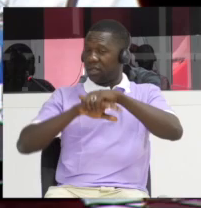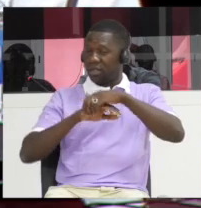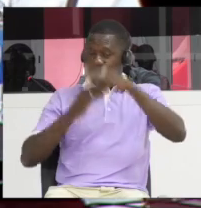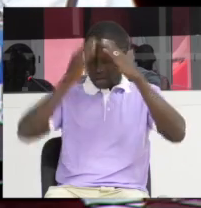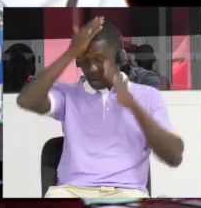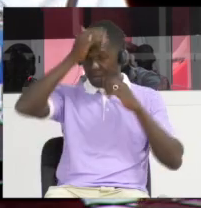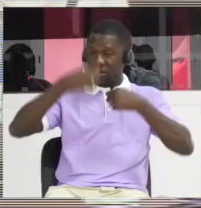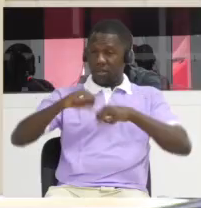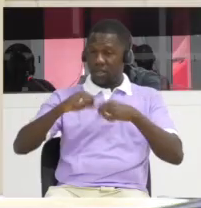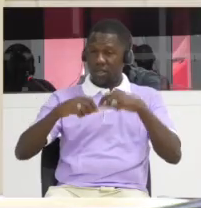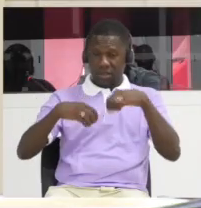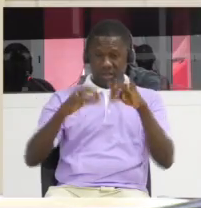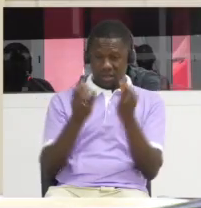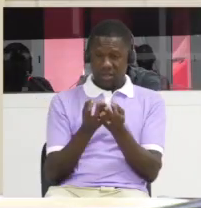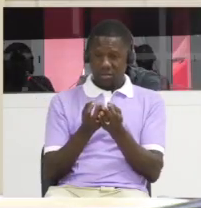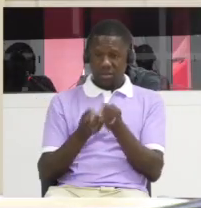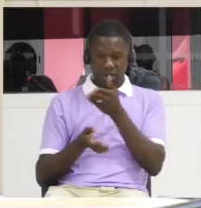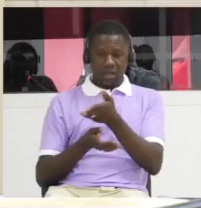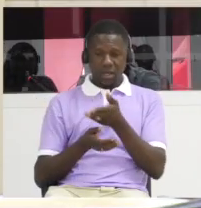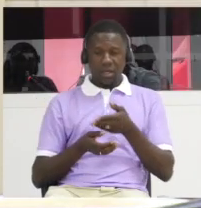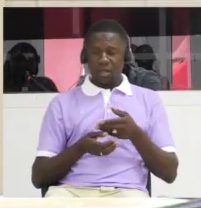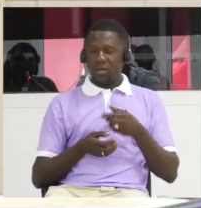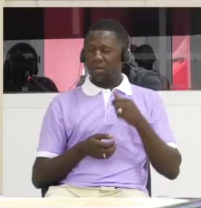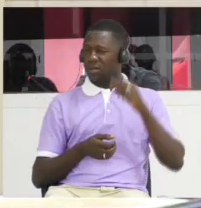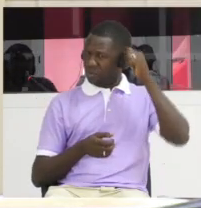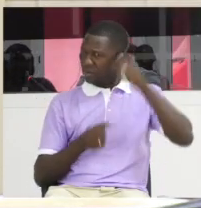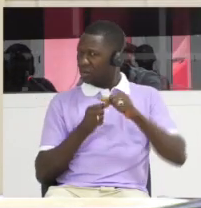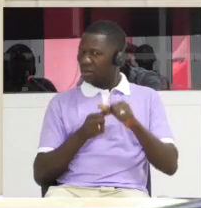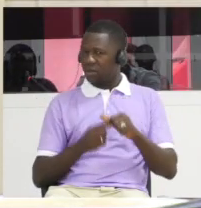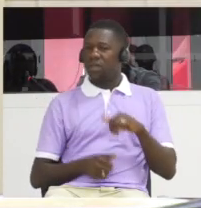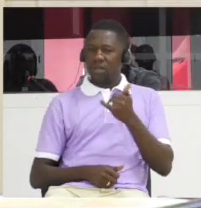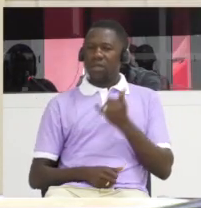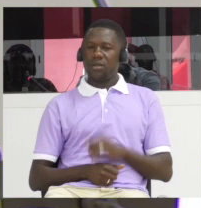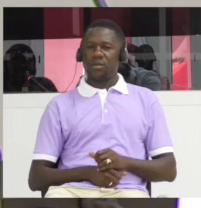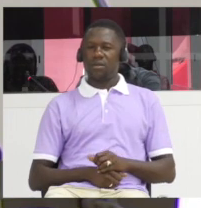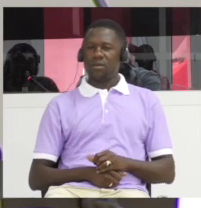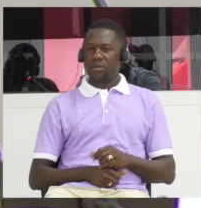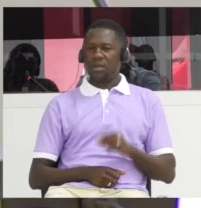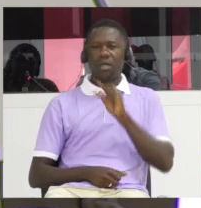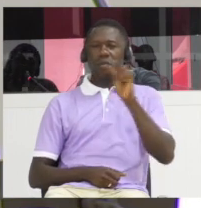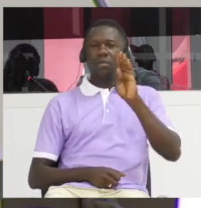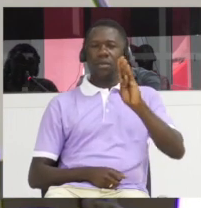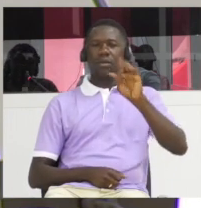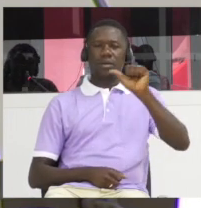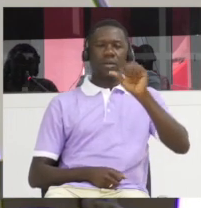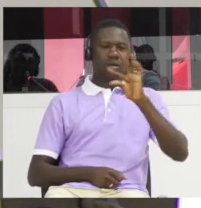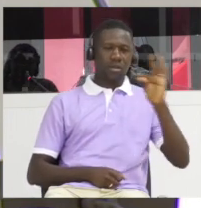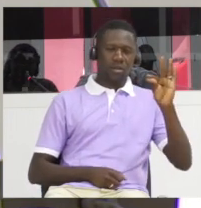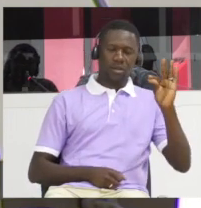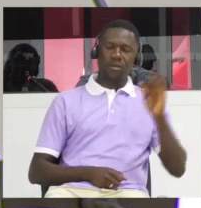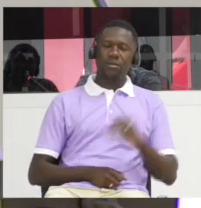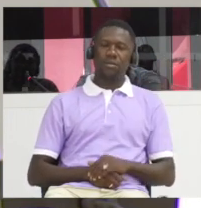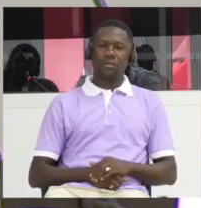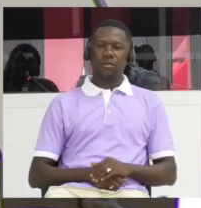recall? Yes, the British Army training team, referred to as BAT. And what was the